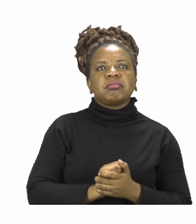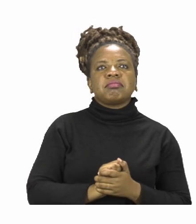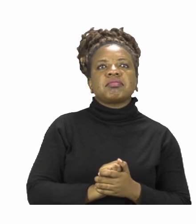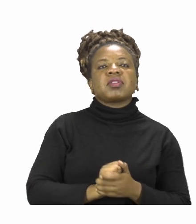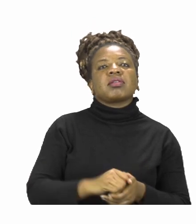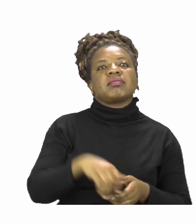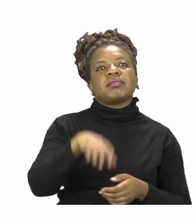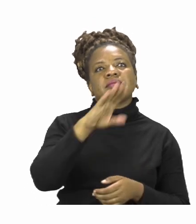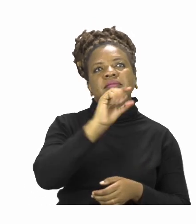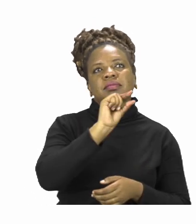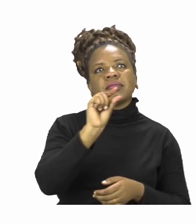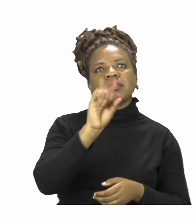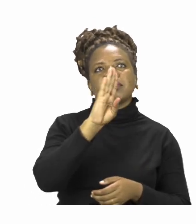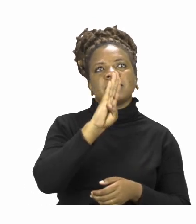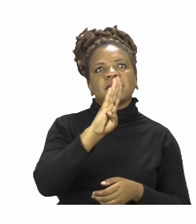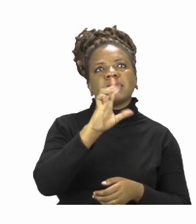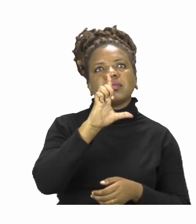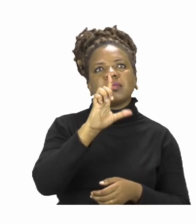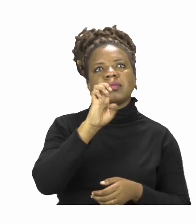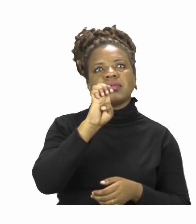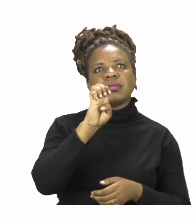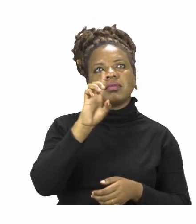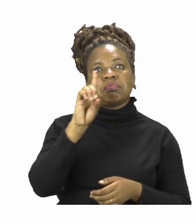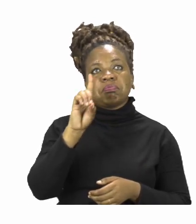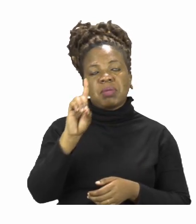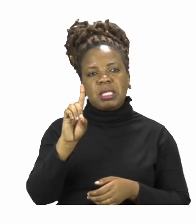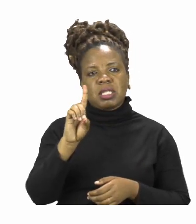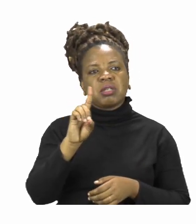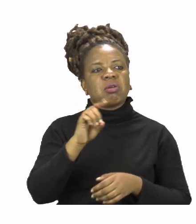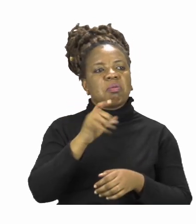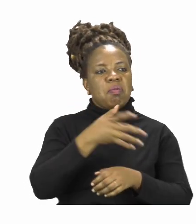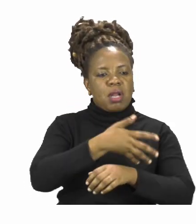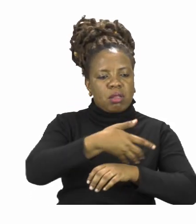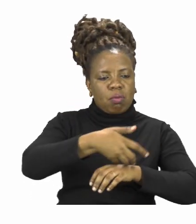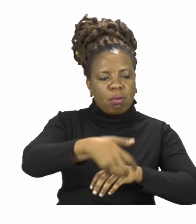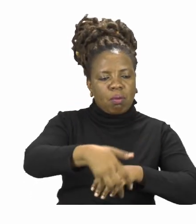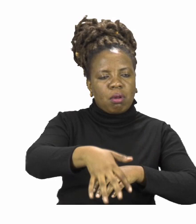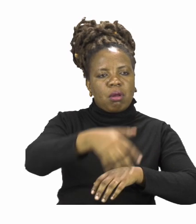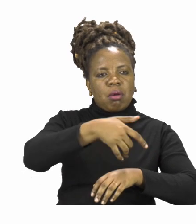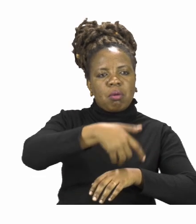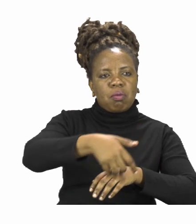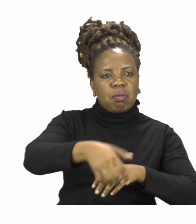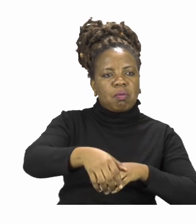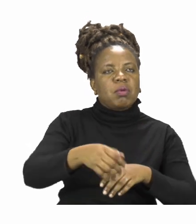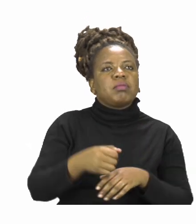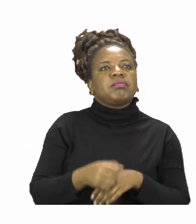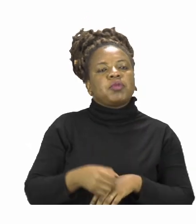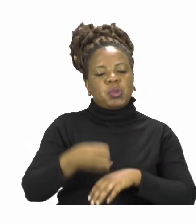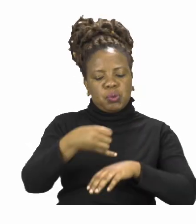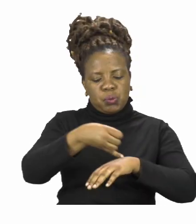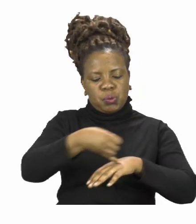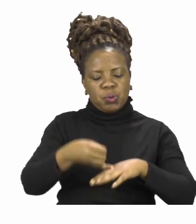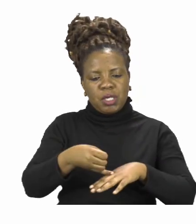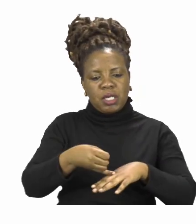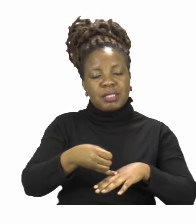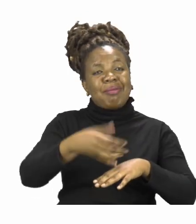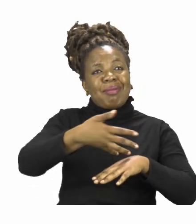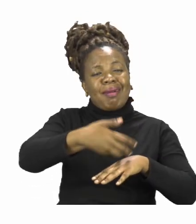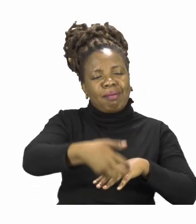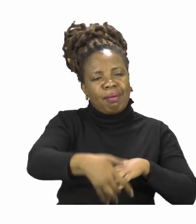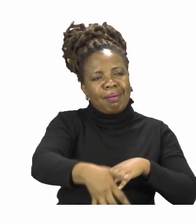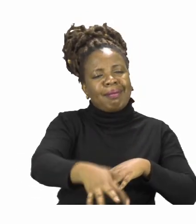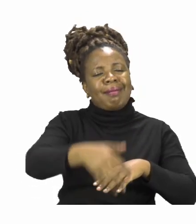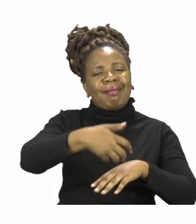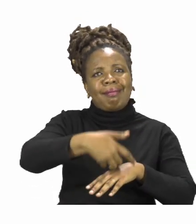continuous of when blood is coming out of the body. It can be through a cut or when the body has